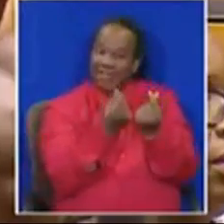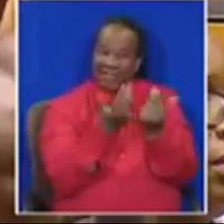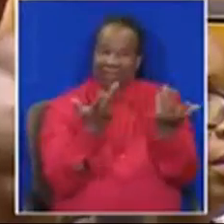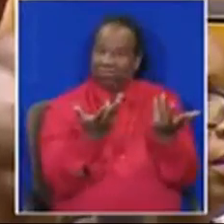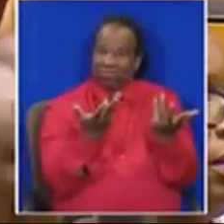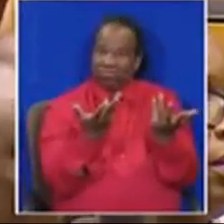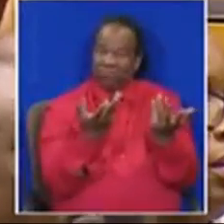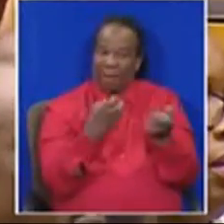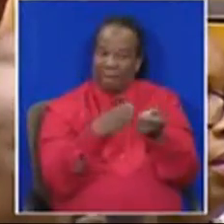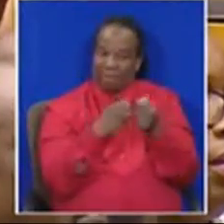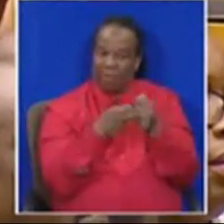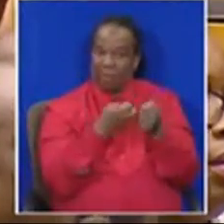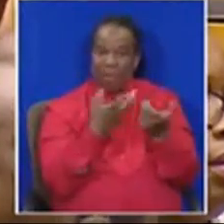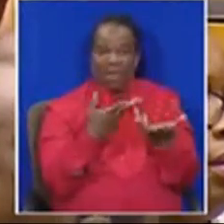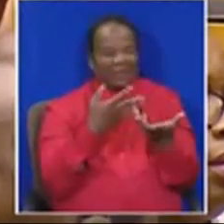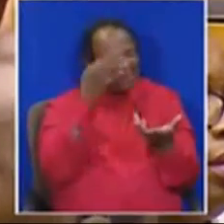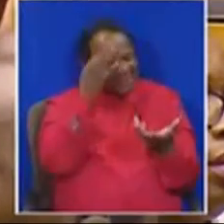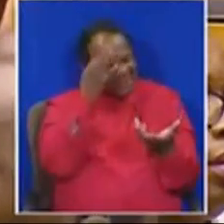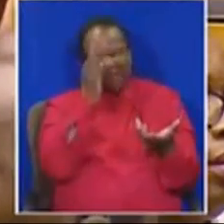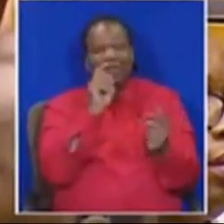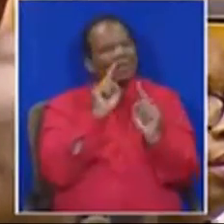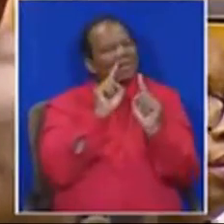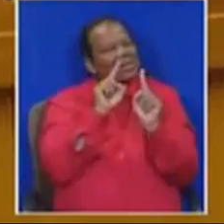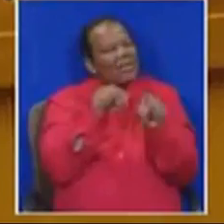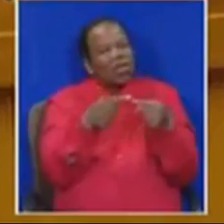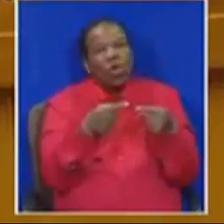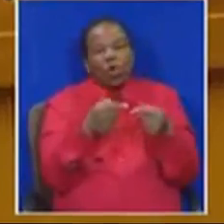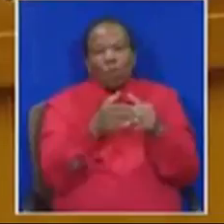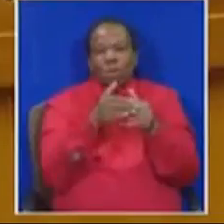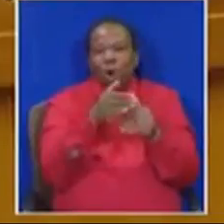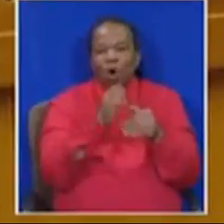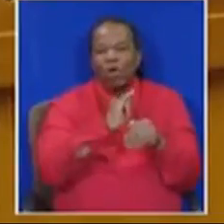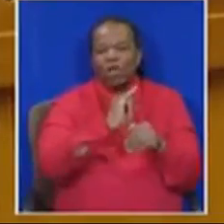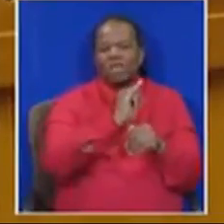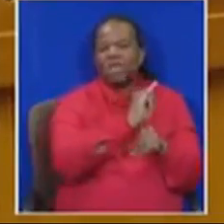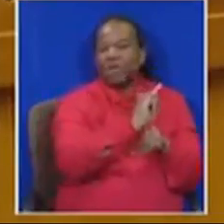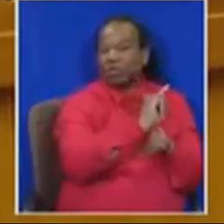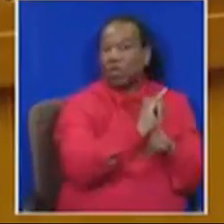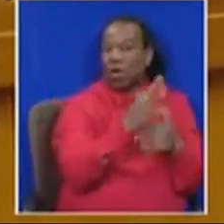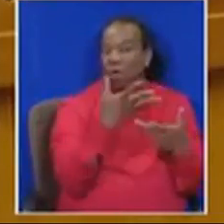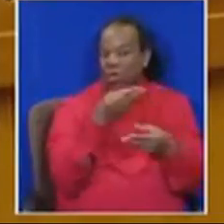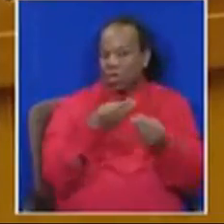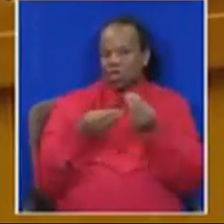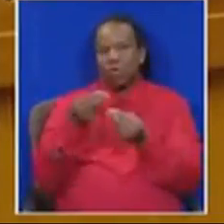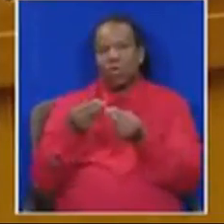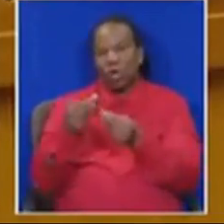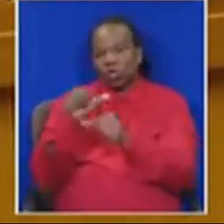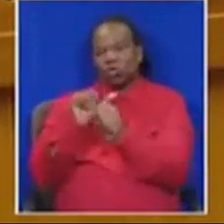ability of government to expand investment in economic and social development.